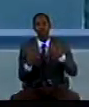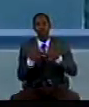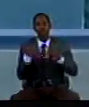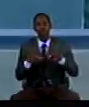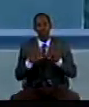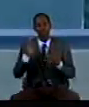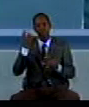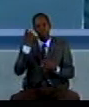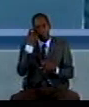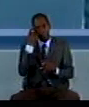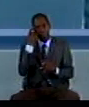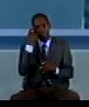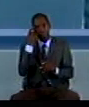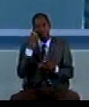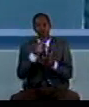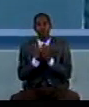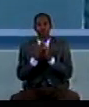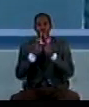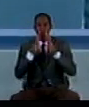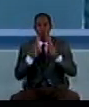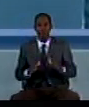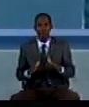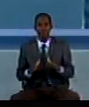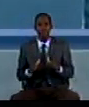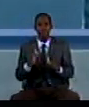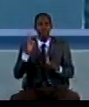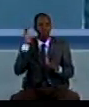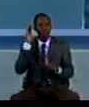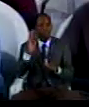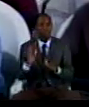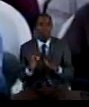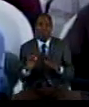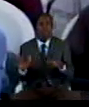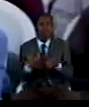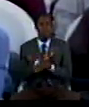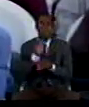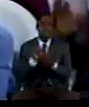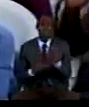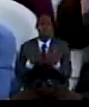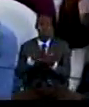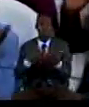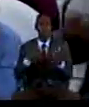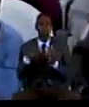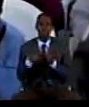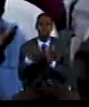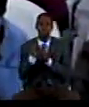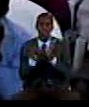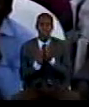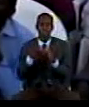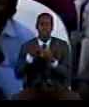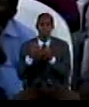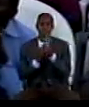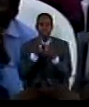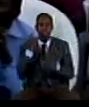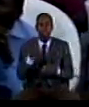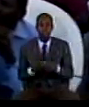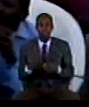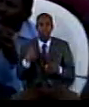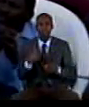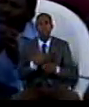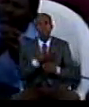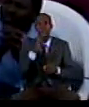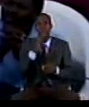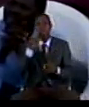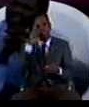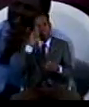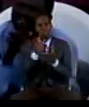areas, peace shall permeate all the nooks and crannies of our state in Jesus' name. And we are trusting